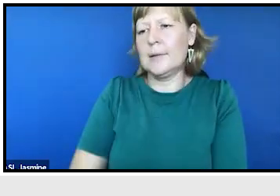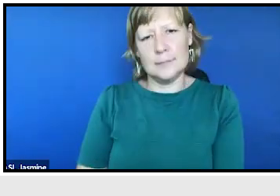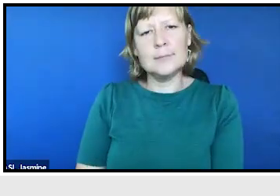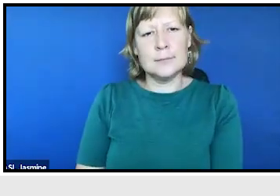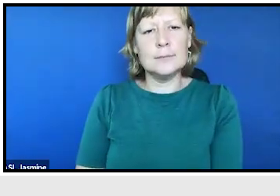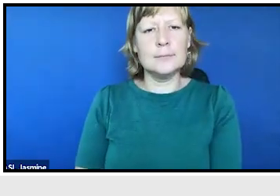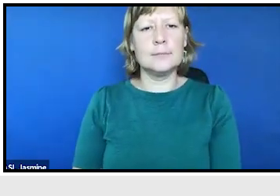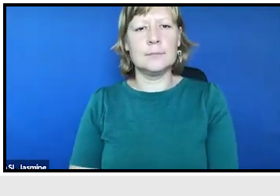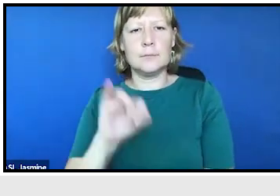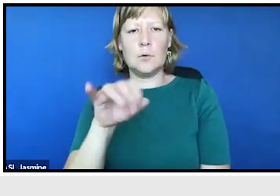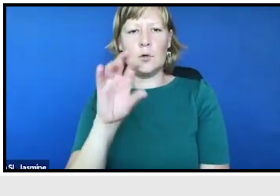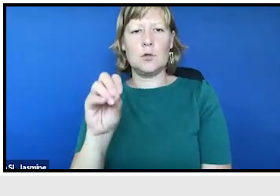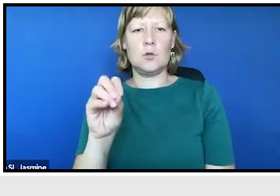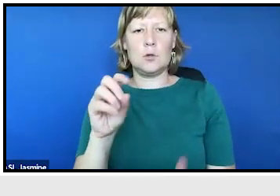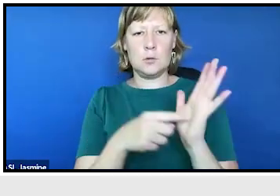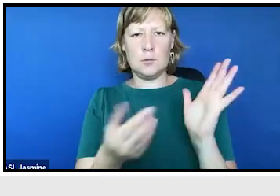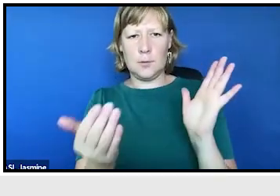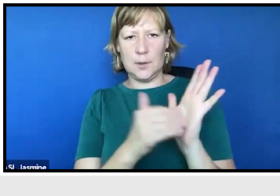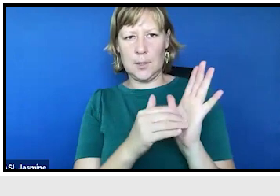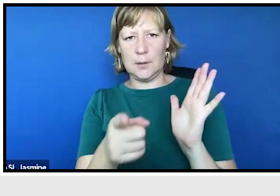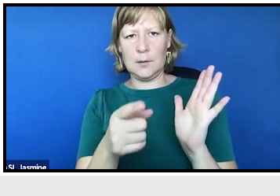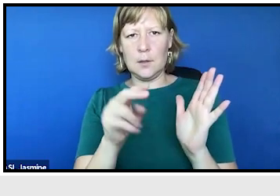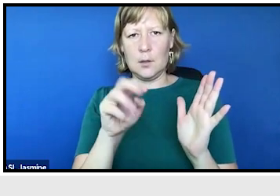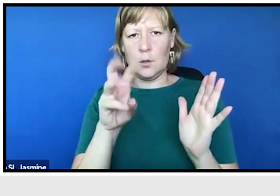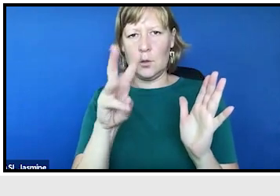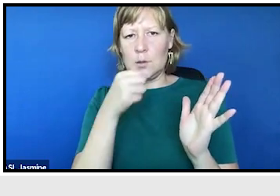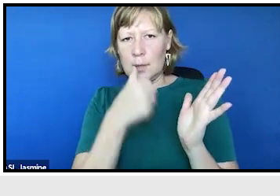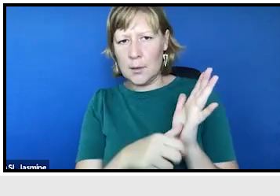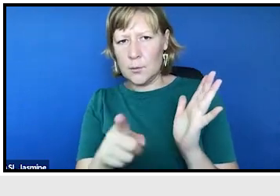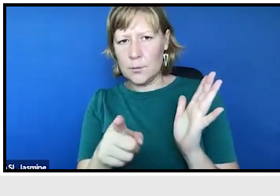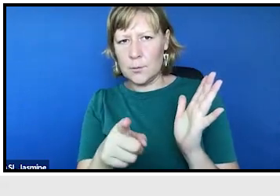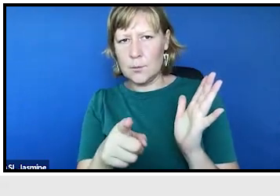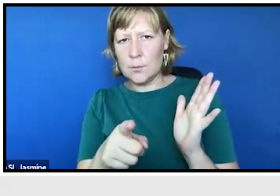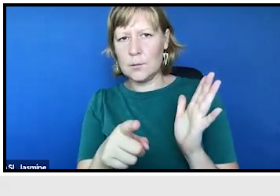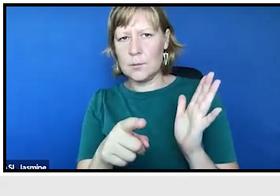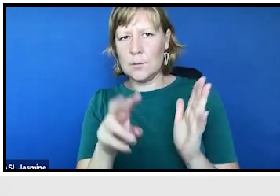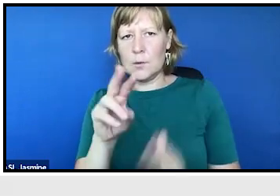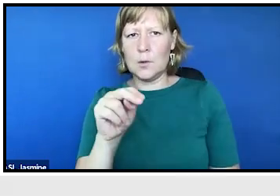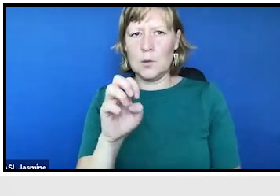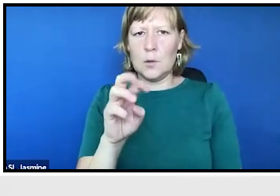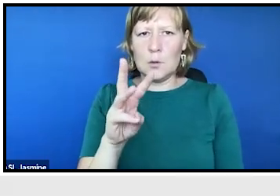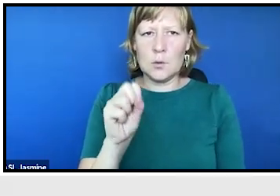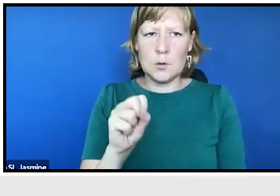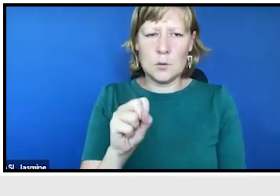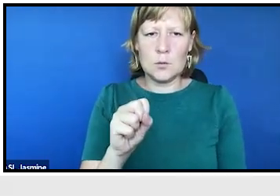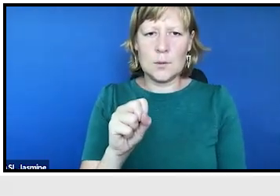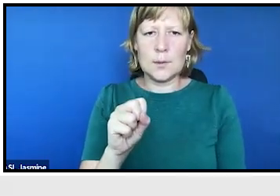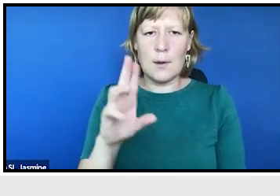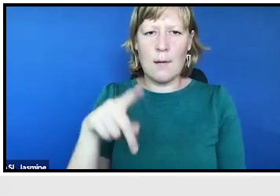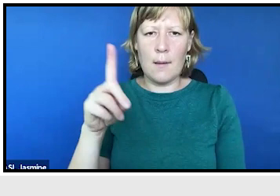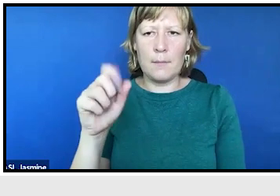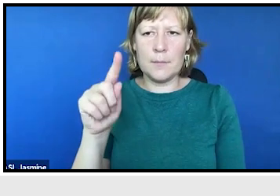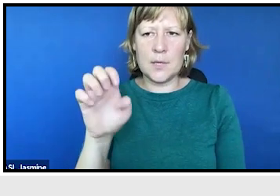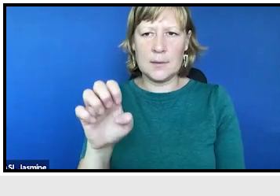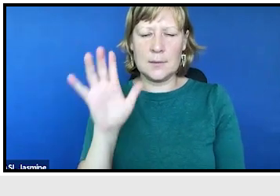So Joe's showing right now, again, how to sign up for the newsletter. On the news and updates newsletter part of the website, you'll click a button